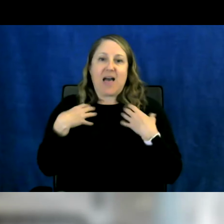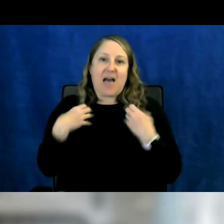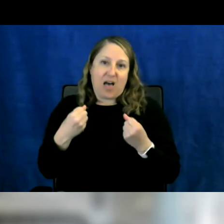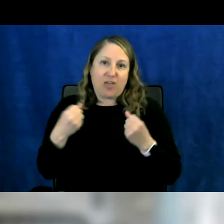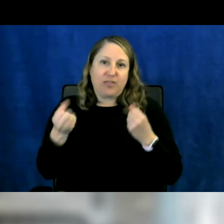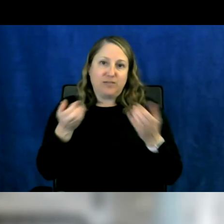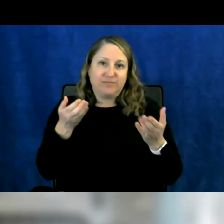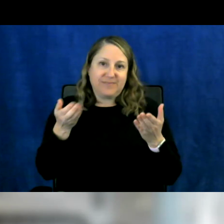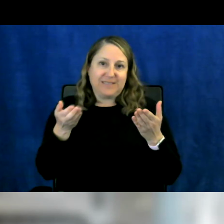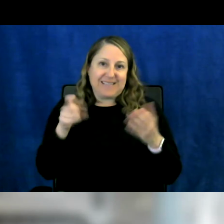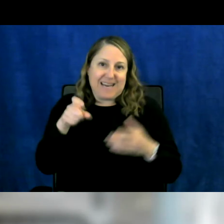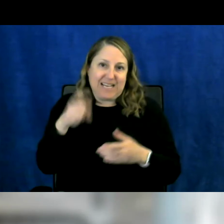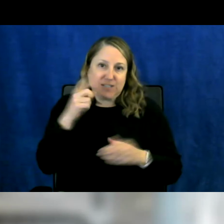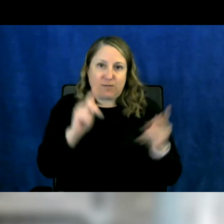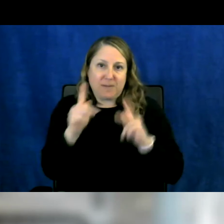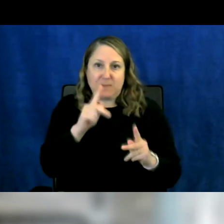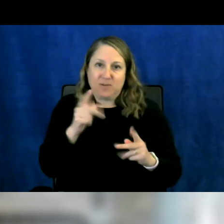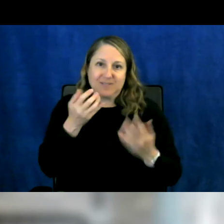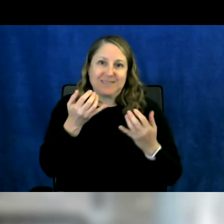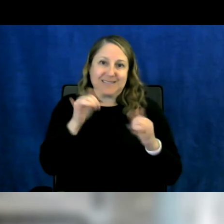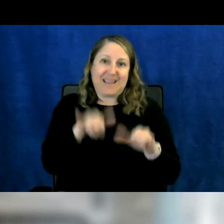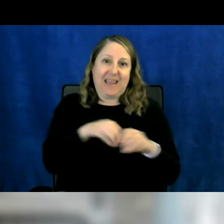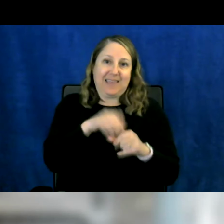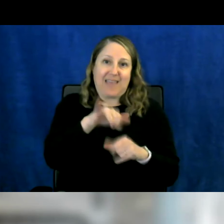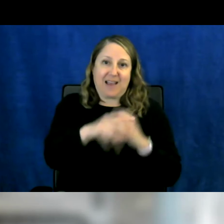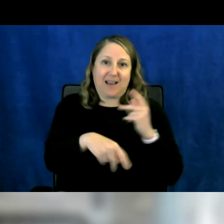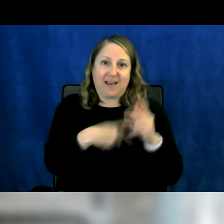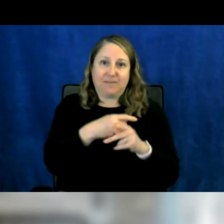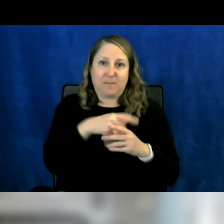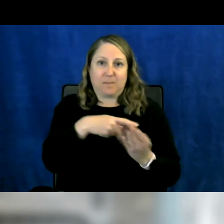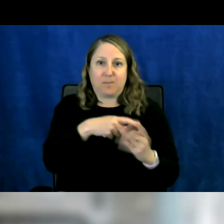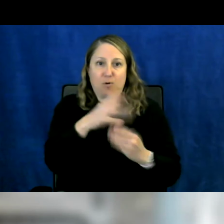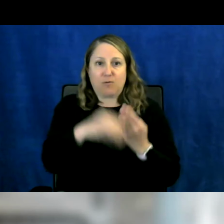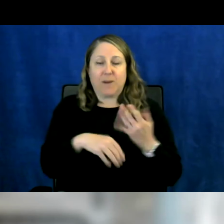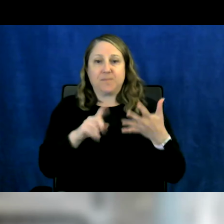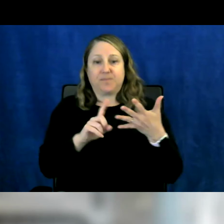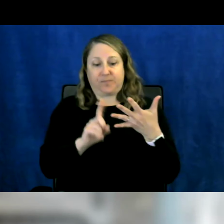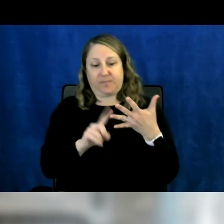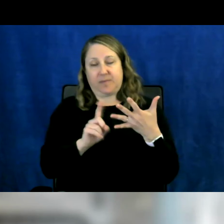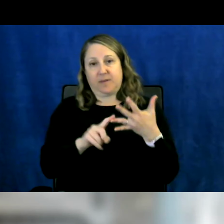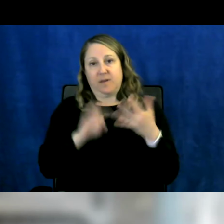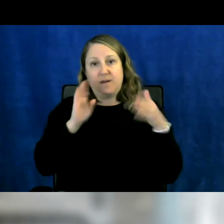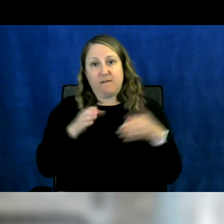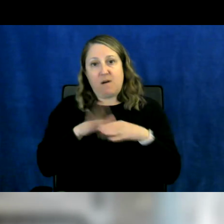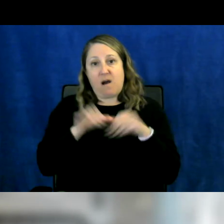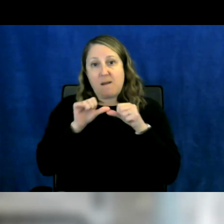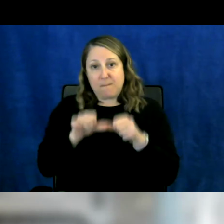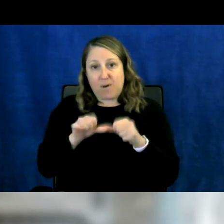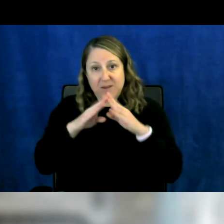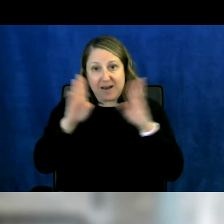staying within such programs. Action area 4 focuses on permanent housing